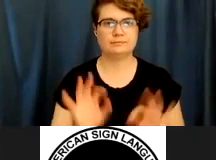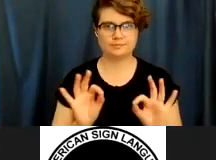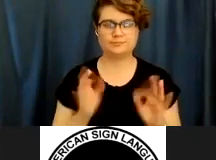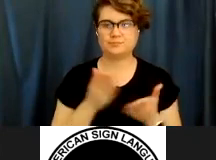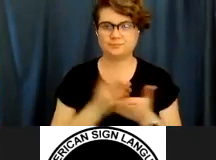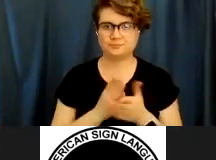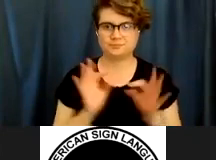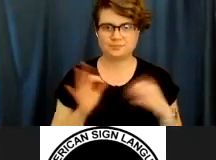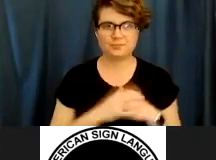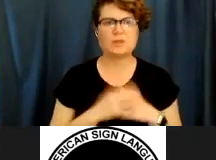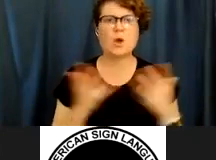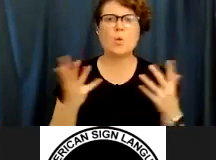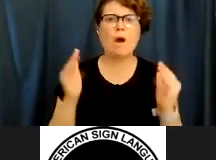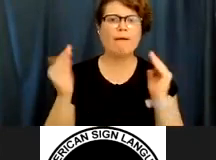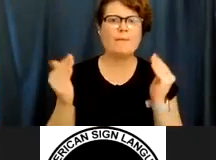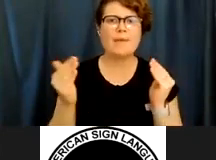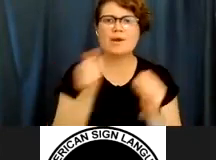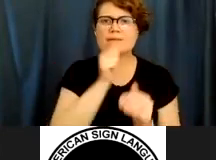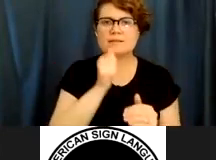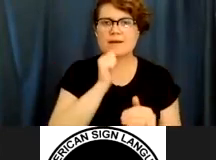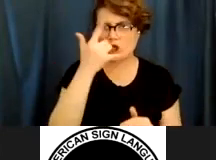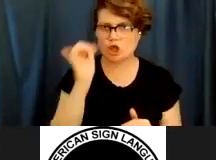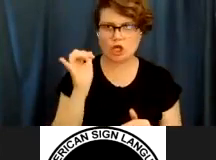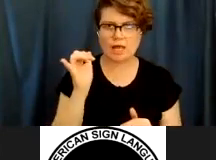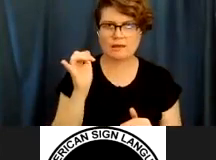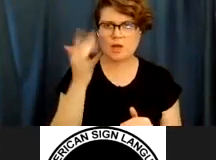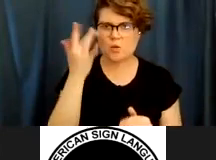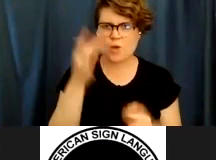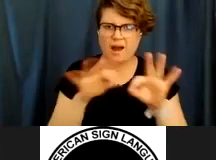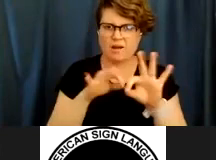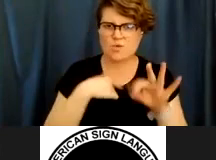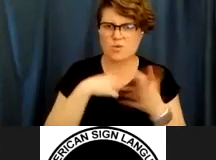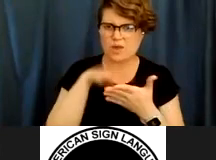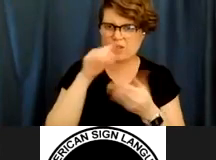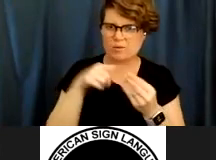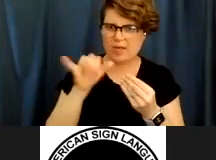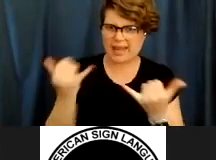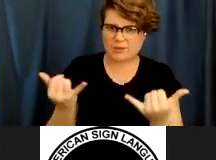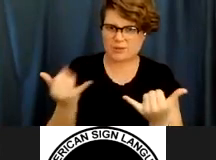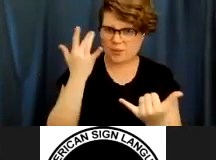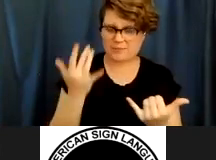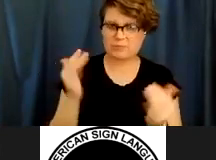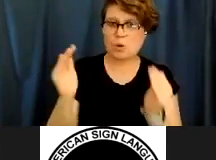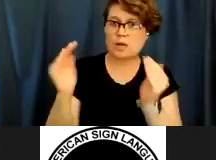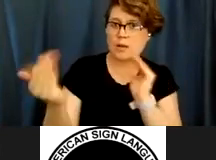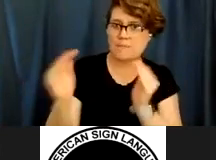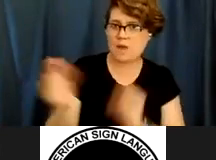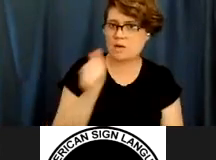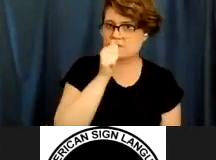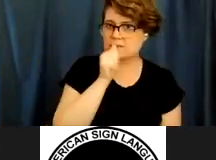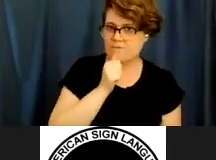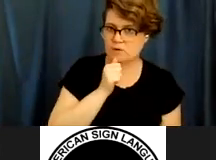So what does comparative suffering look like and why is it important that we learn about it today? So comparative suffering